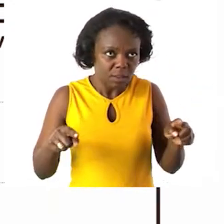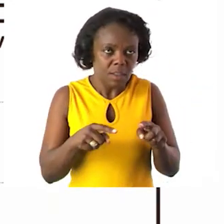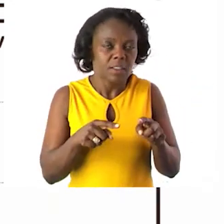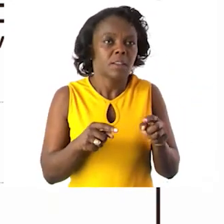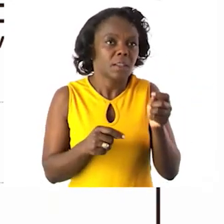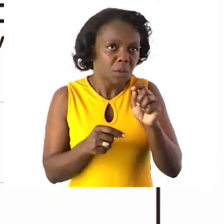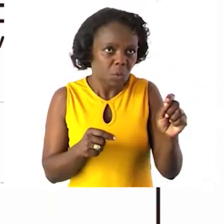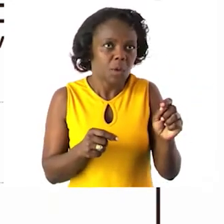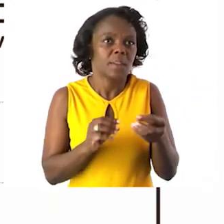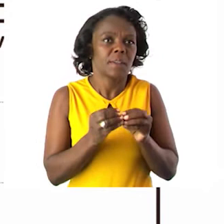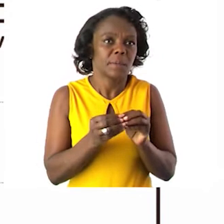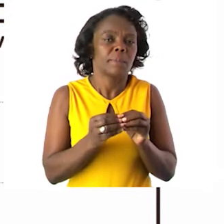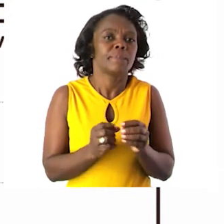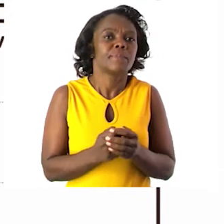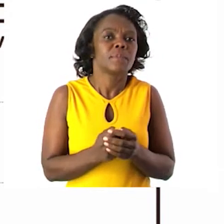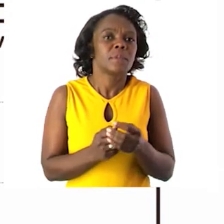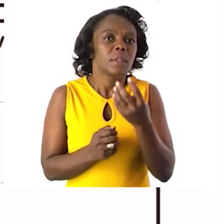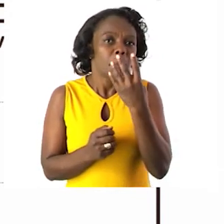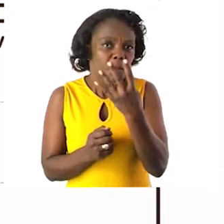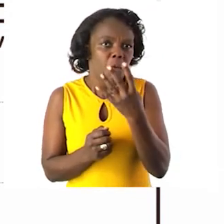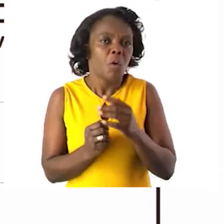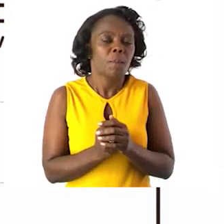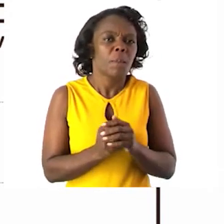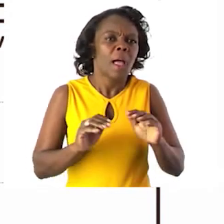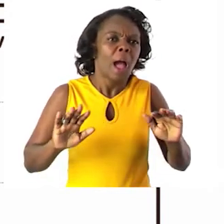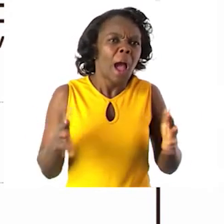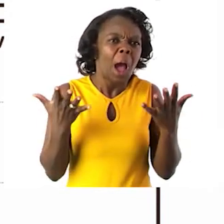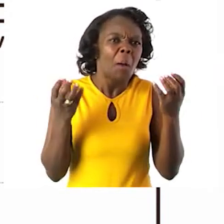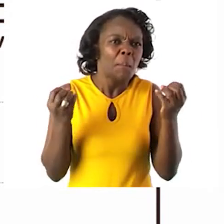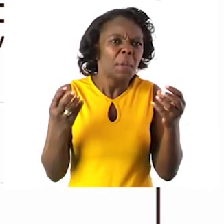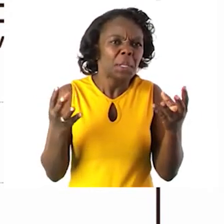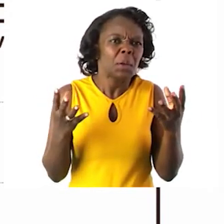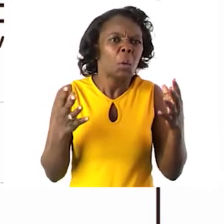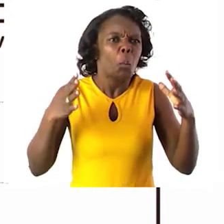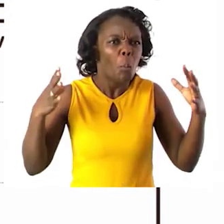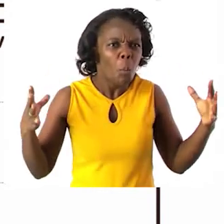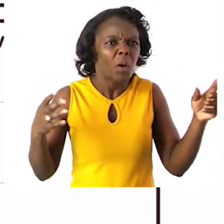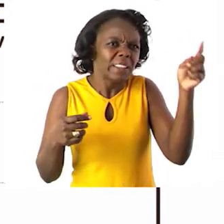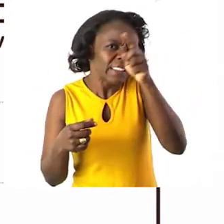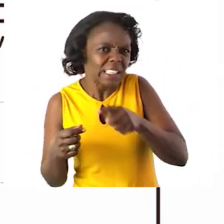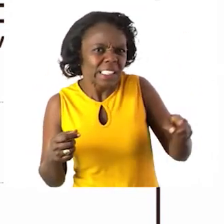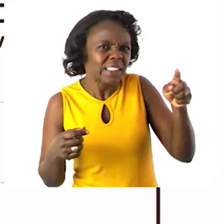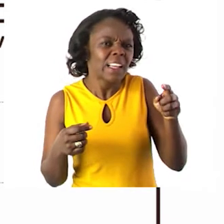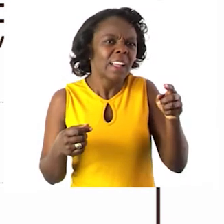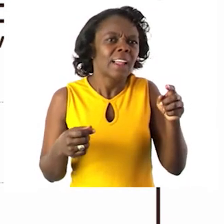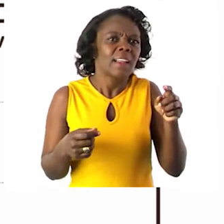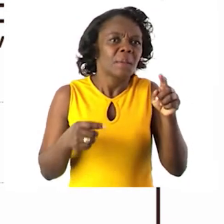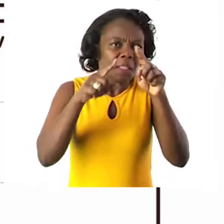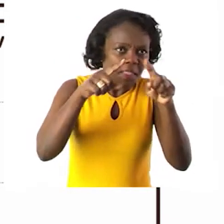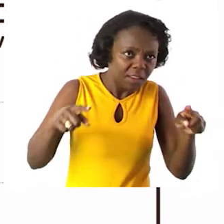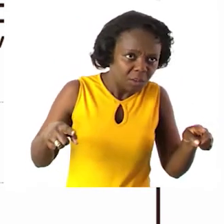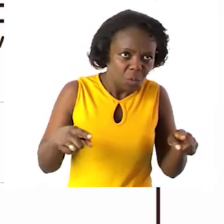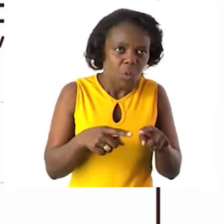tomorrow. And number 4, how many more circles are there than the squares? You also compare the number of circles